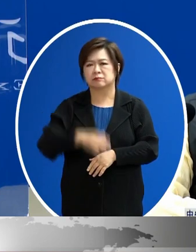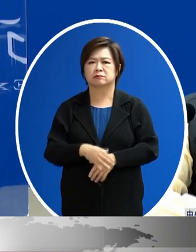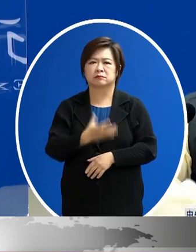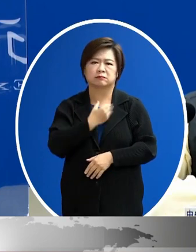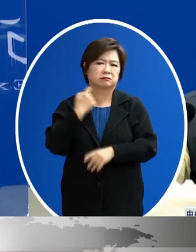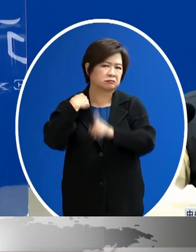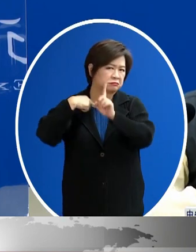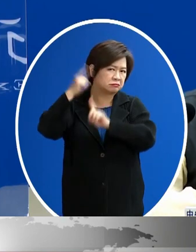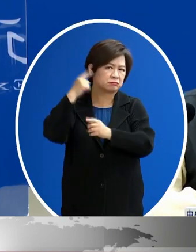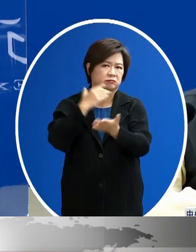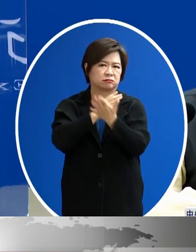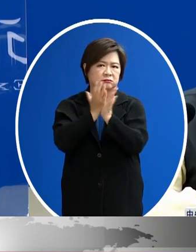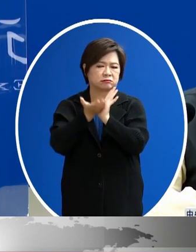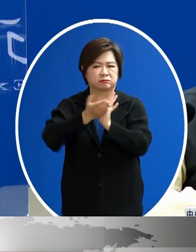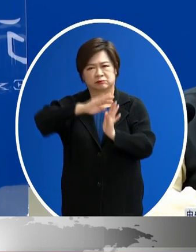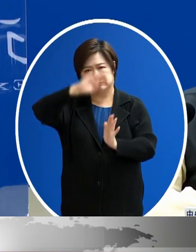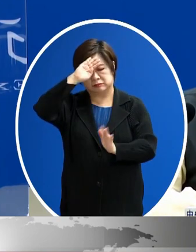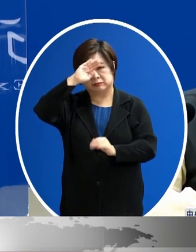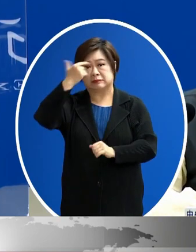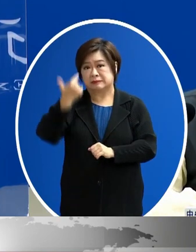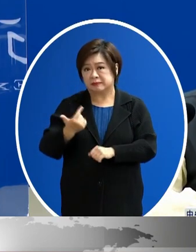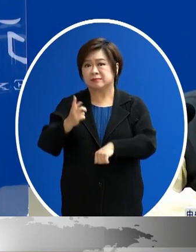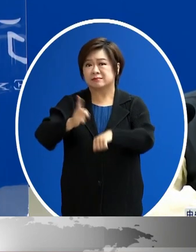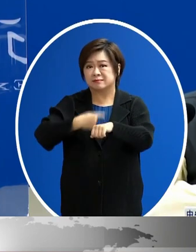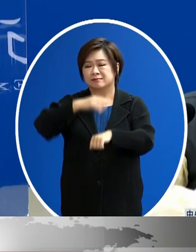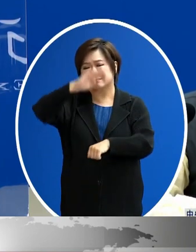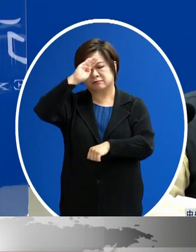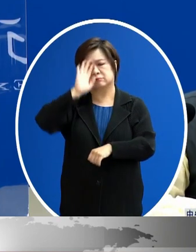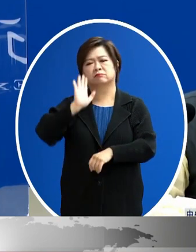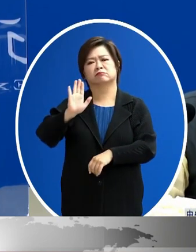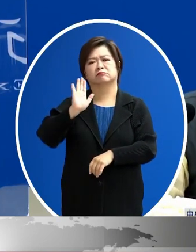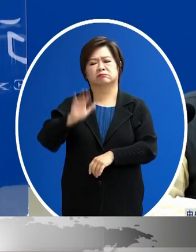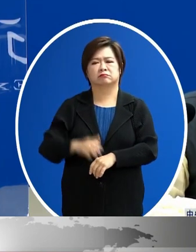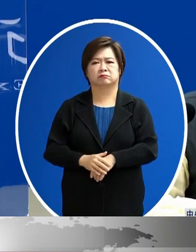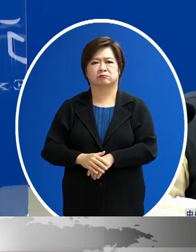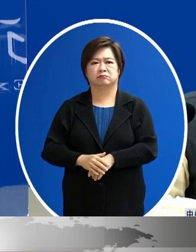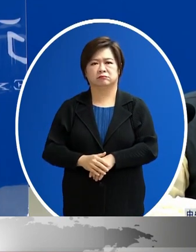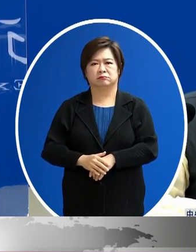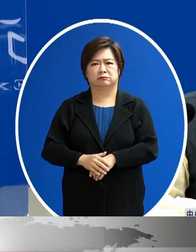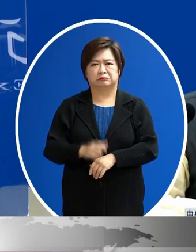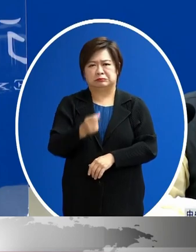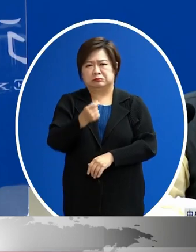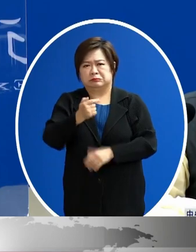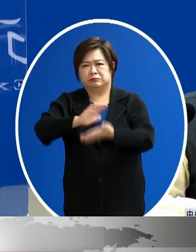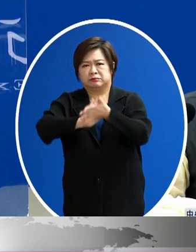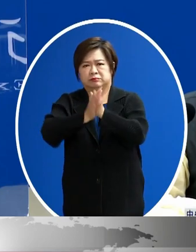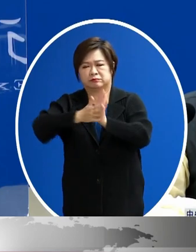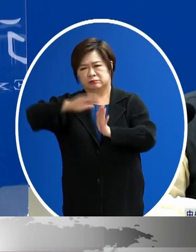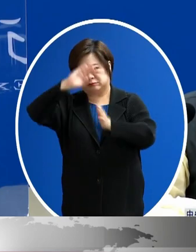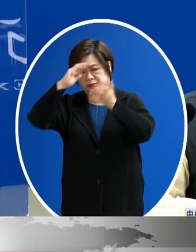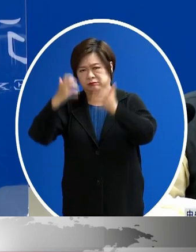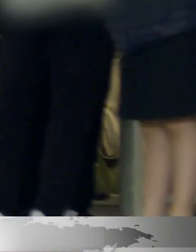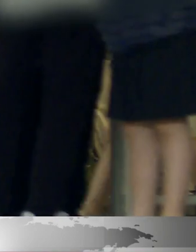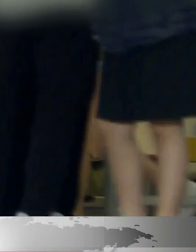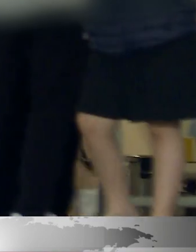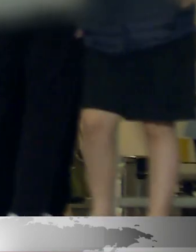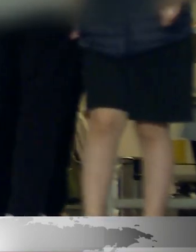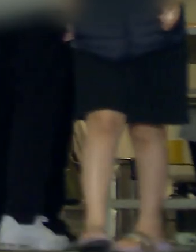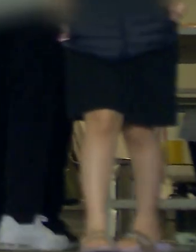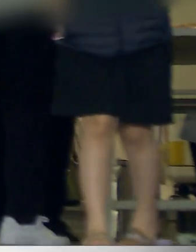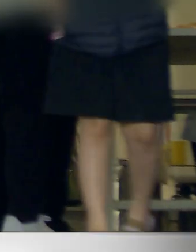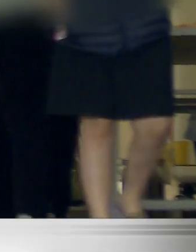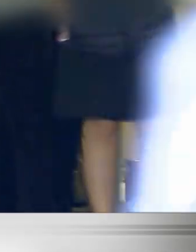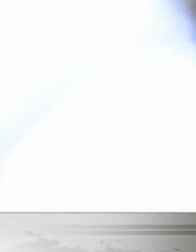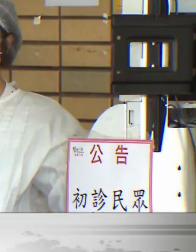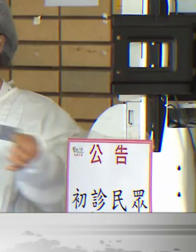cardiovascular disease. Having a history of these chronic diseases is a high risk factor for a severe COVID case.